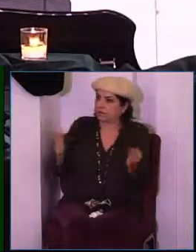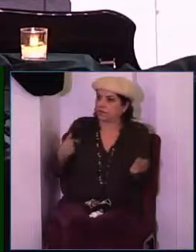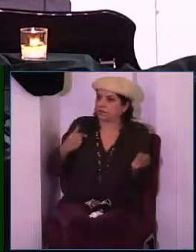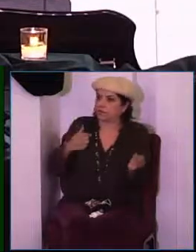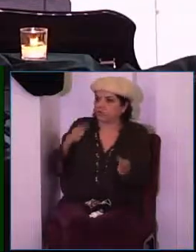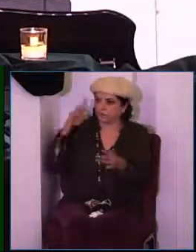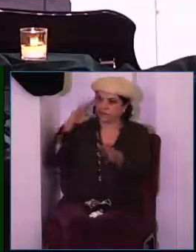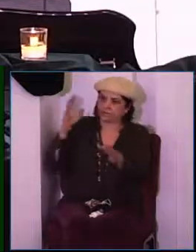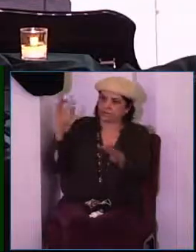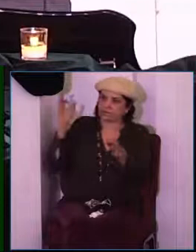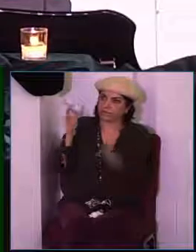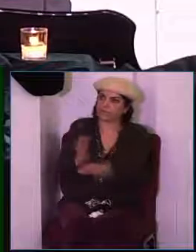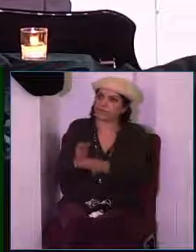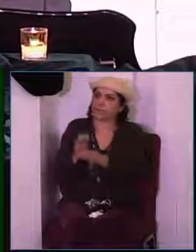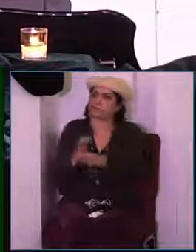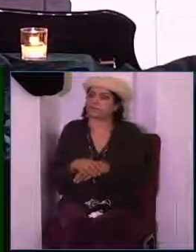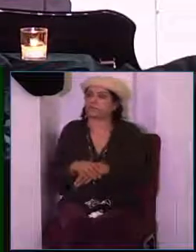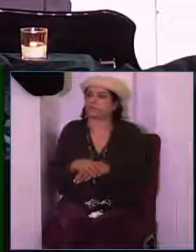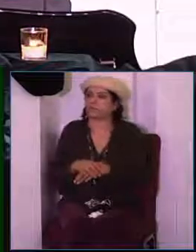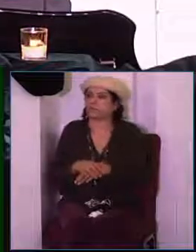me. Faith.